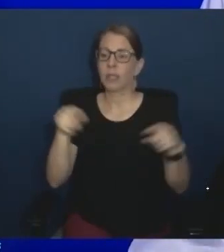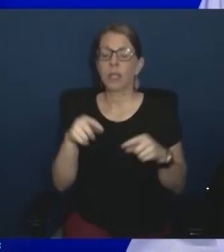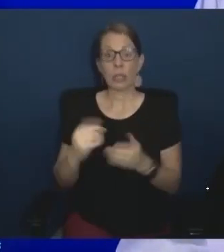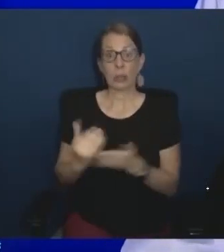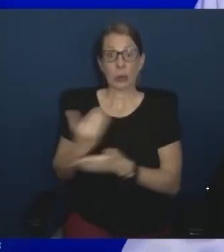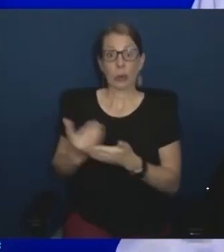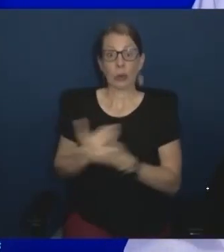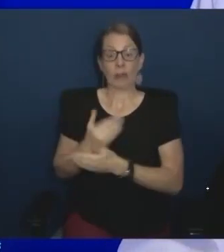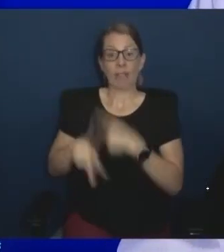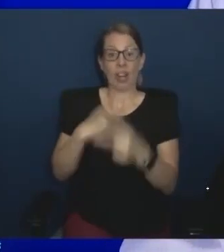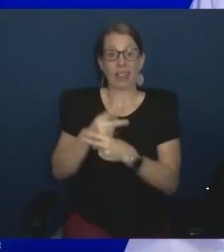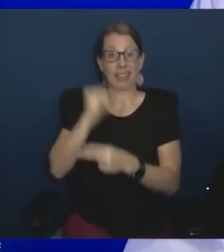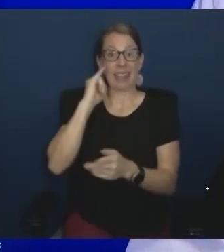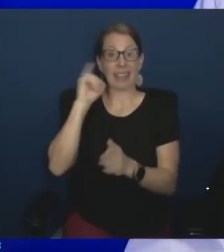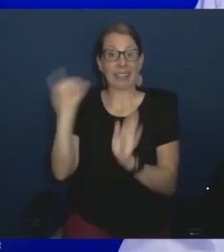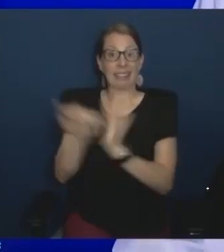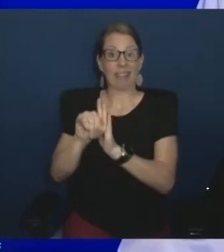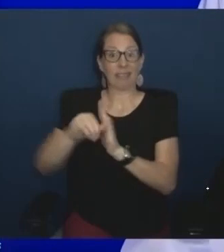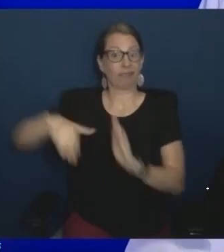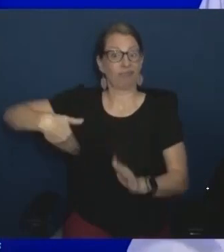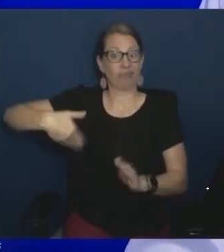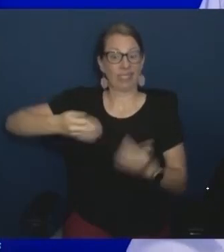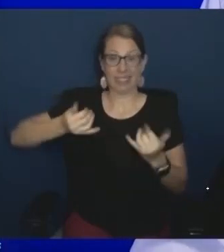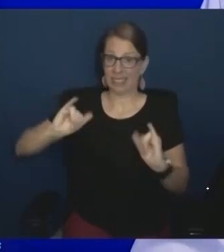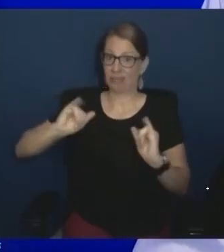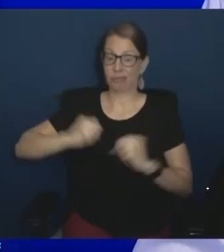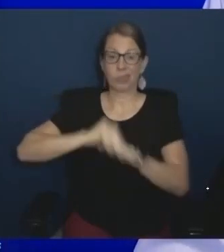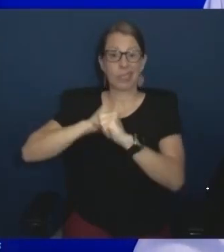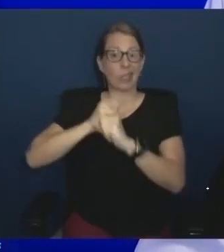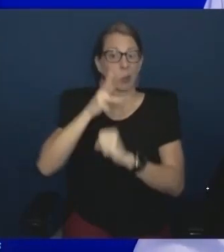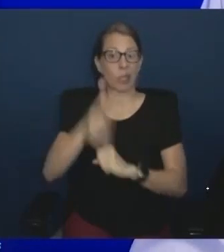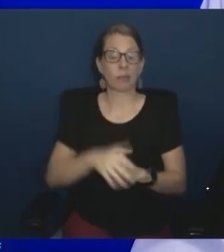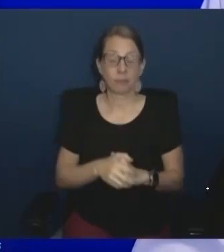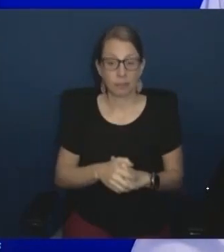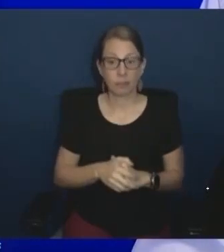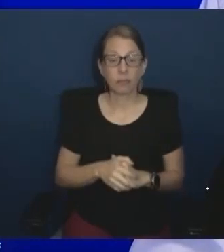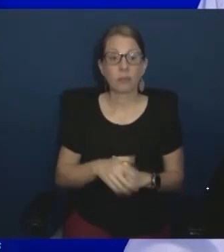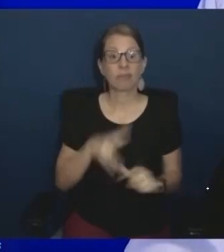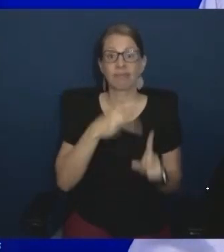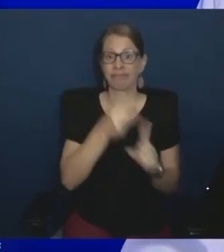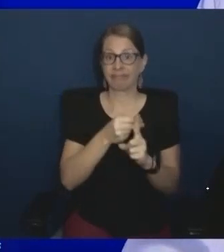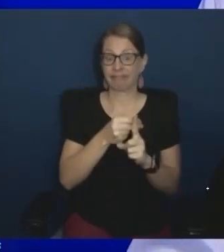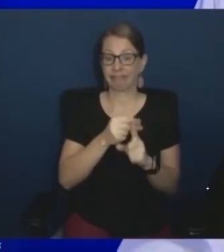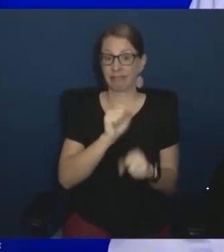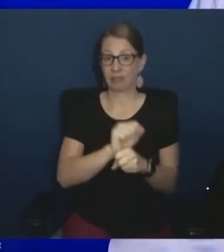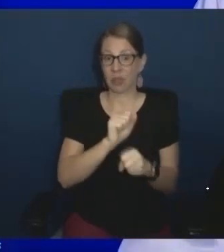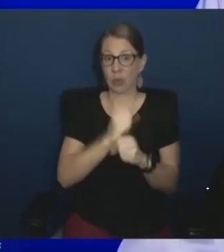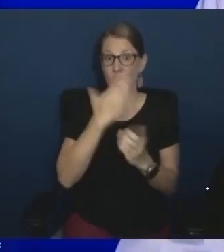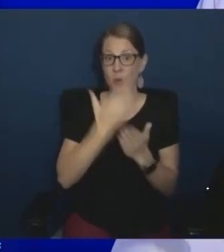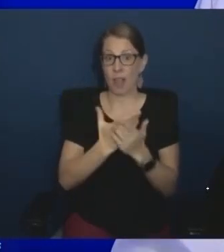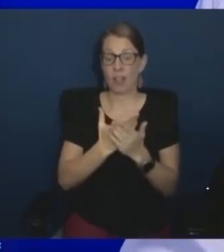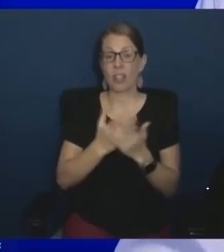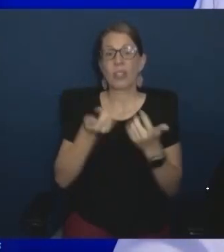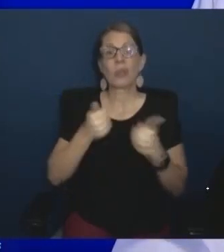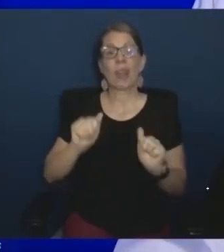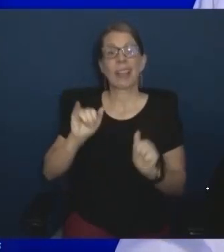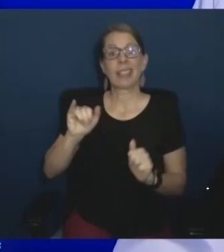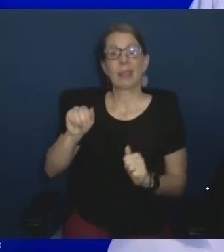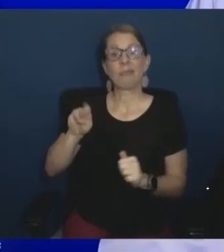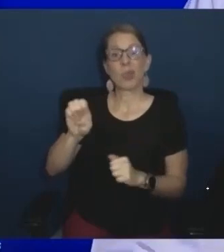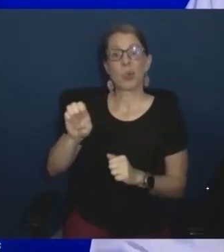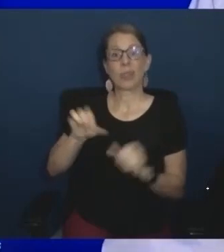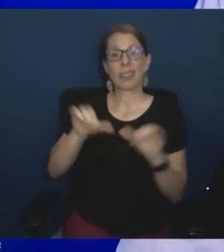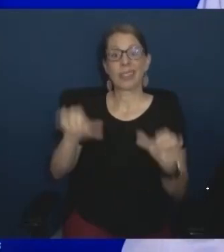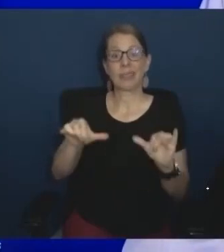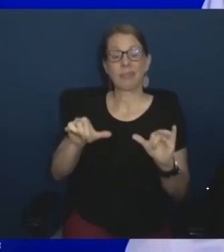yet. So we know the vaccines continue to work, and they work well in that way in trying to get your immune system to adapt